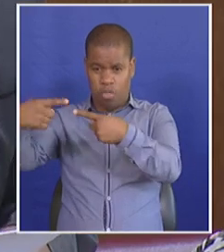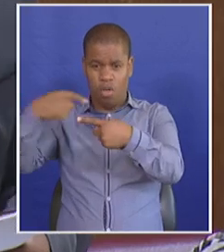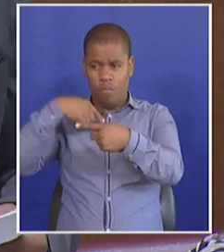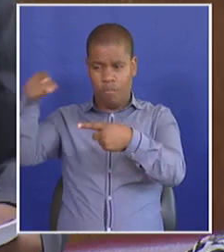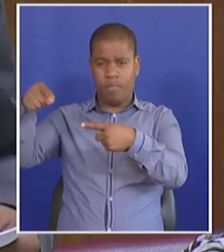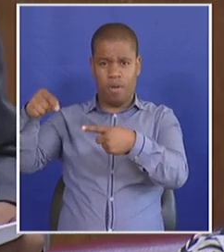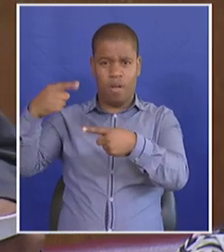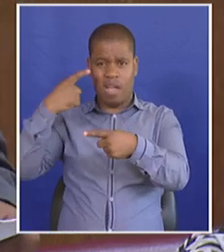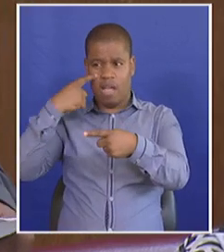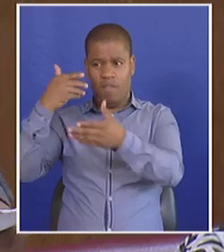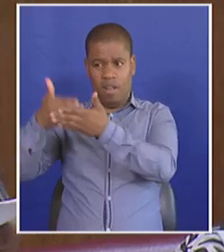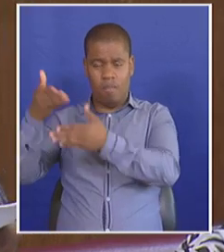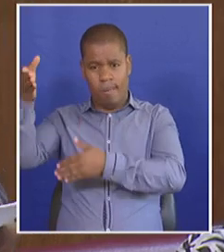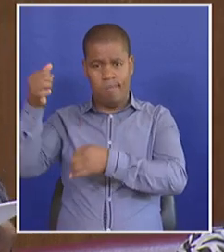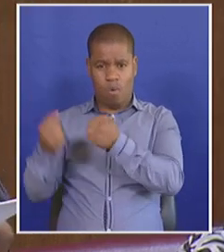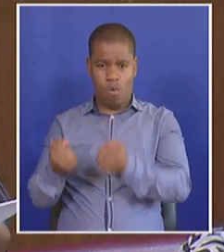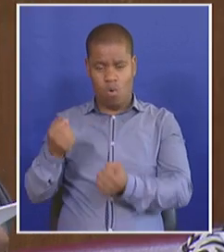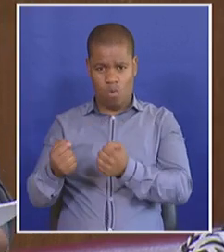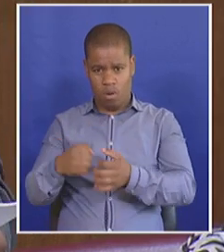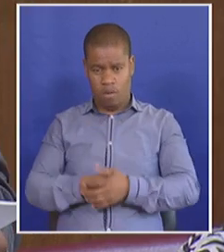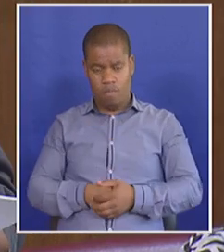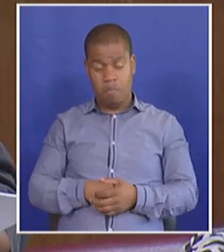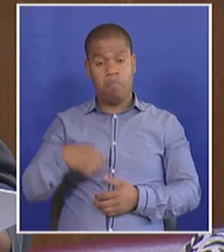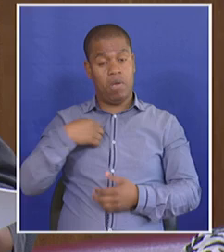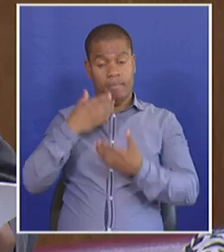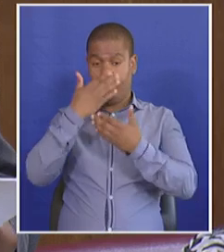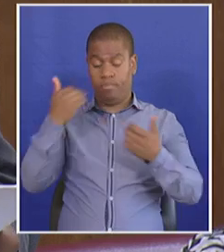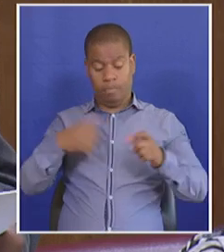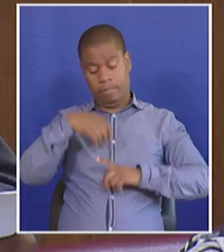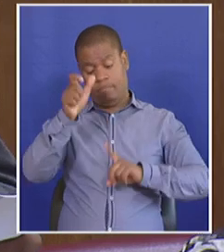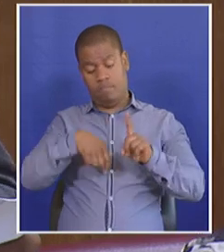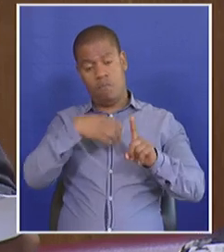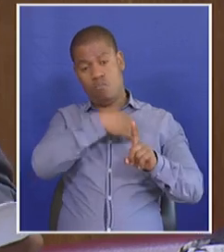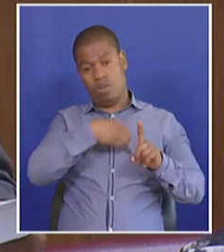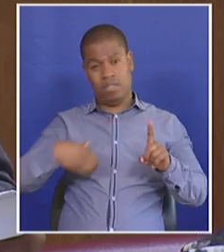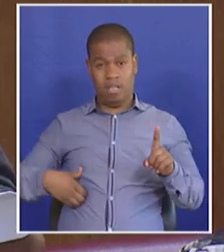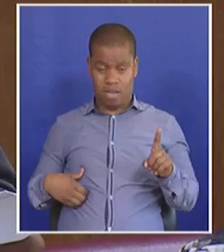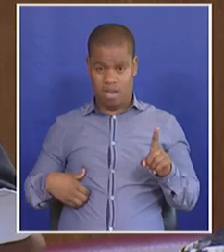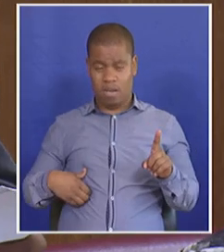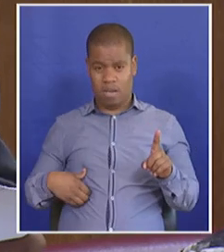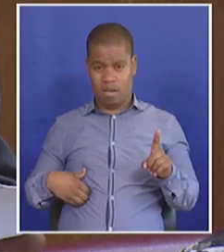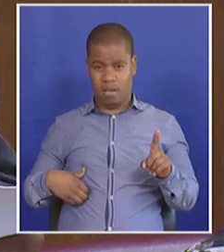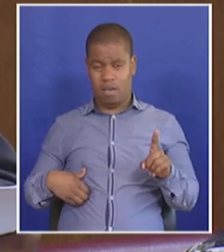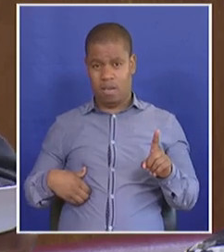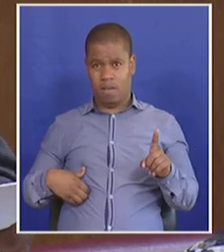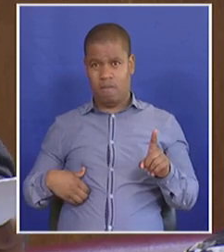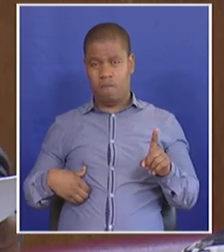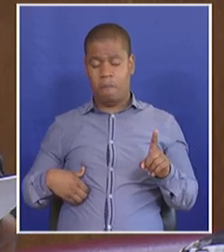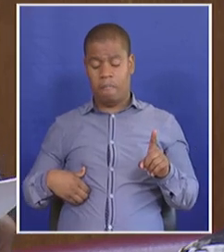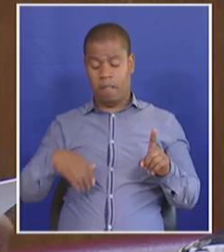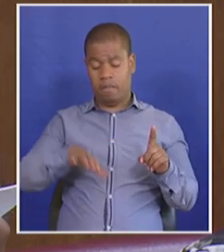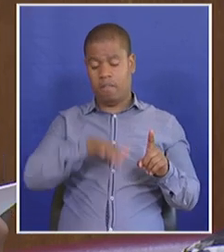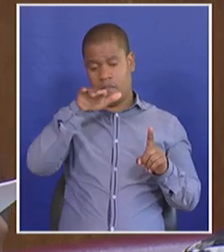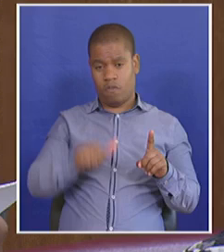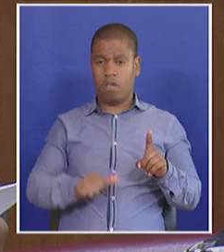whether the President of South Africa has since or before the offer